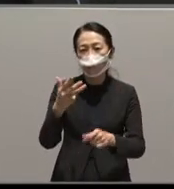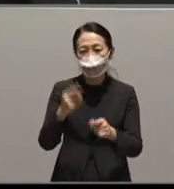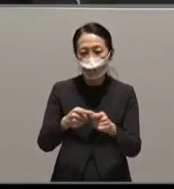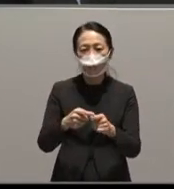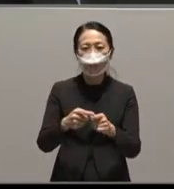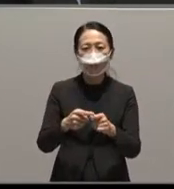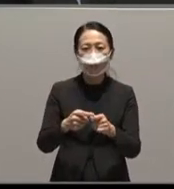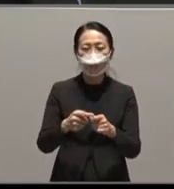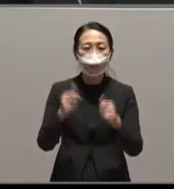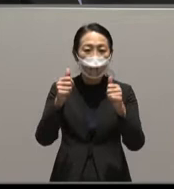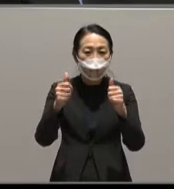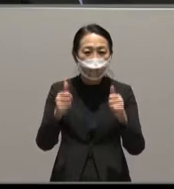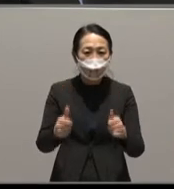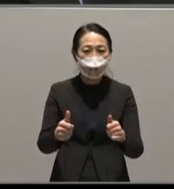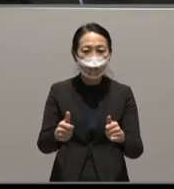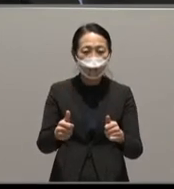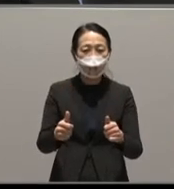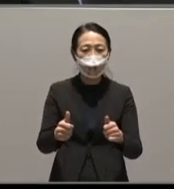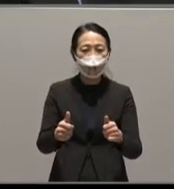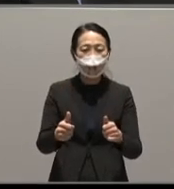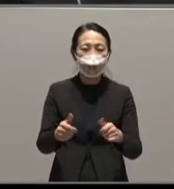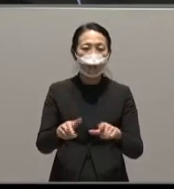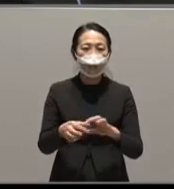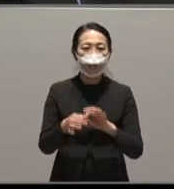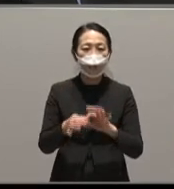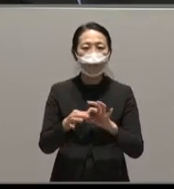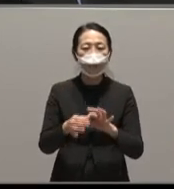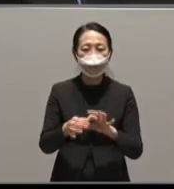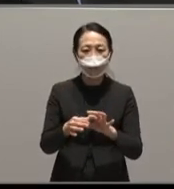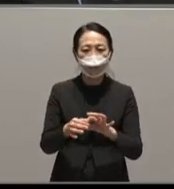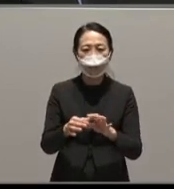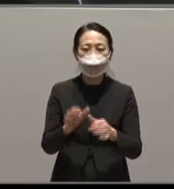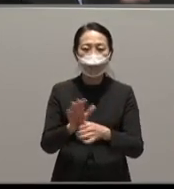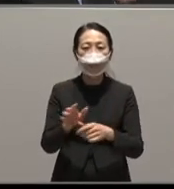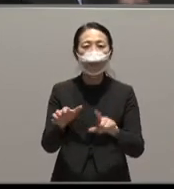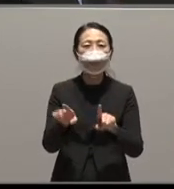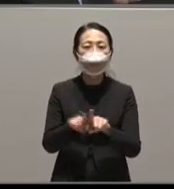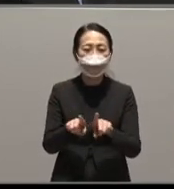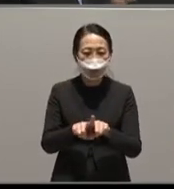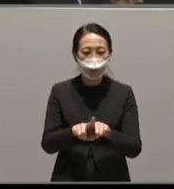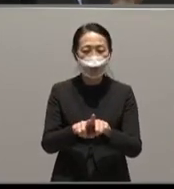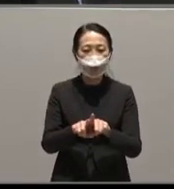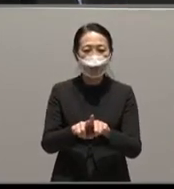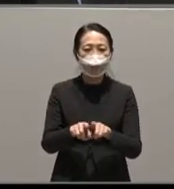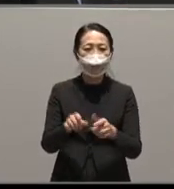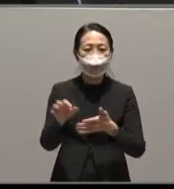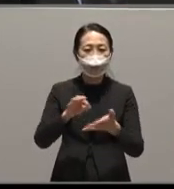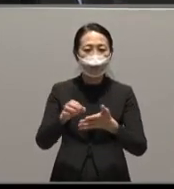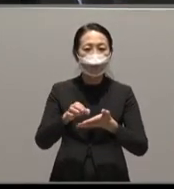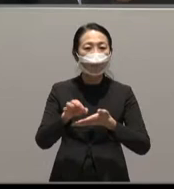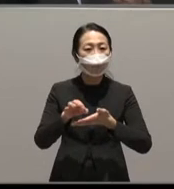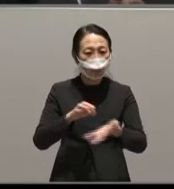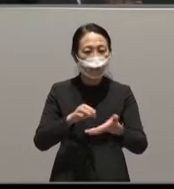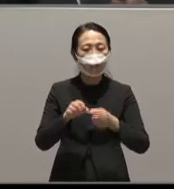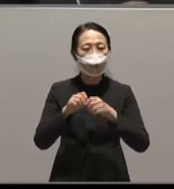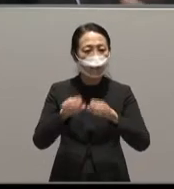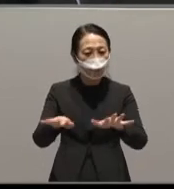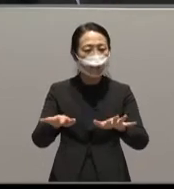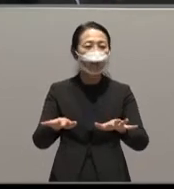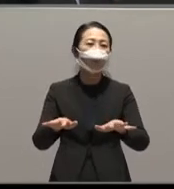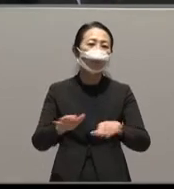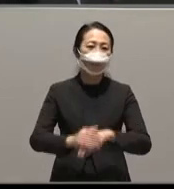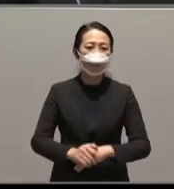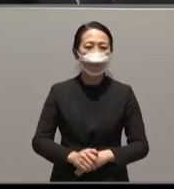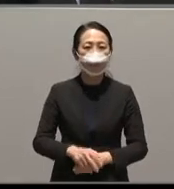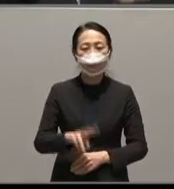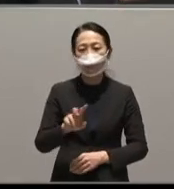In 2018, Shinrin Yoku and the First Bathing were published simultaneously in the UK and the US